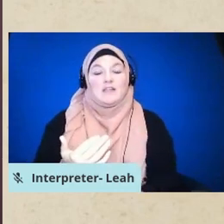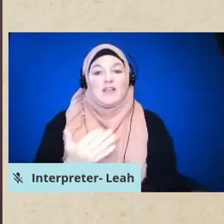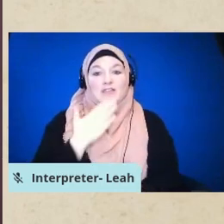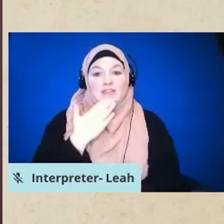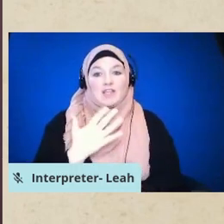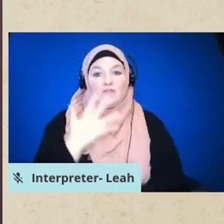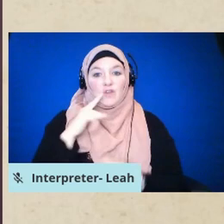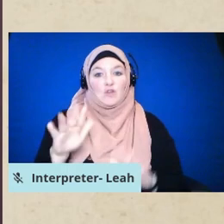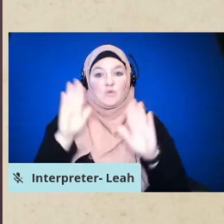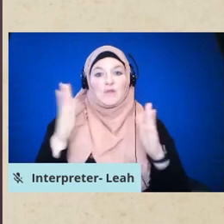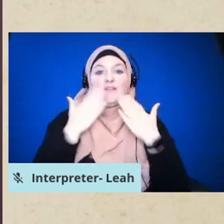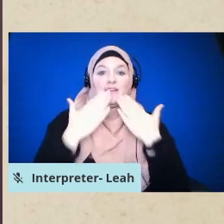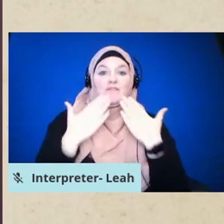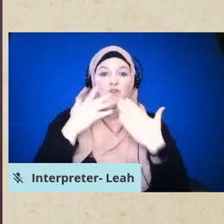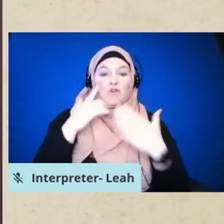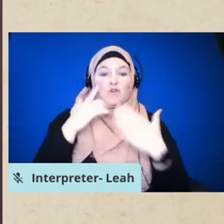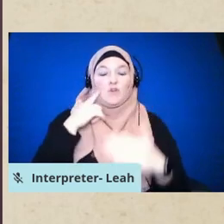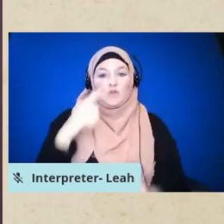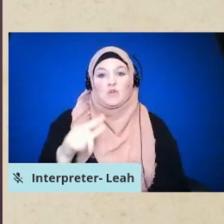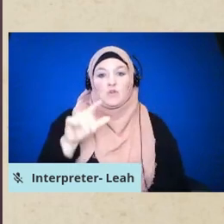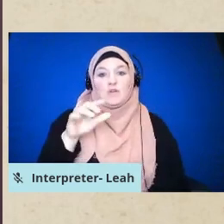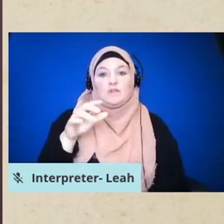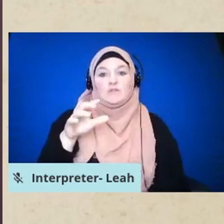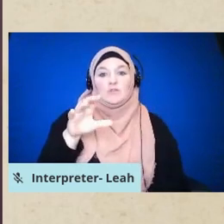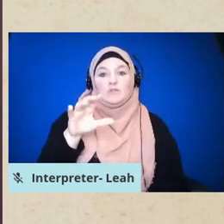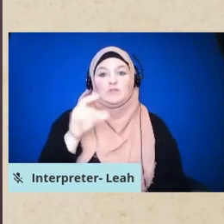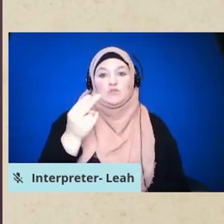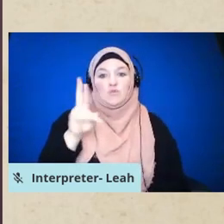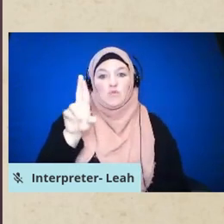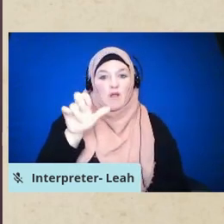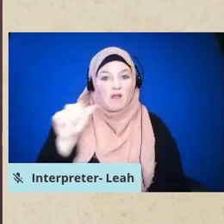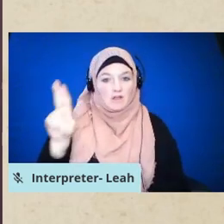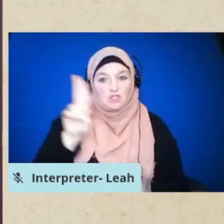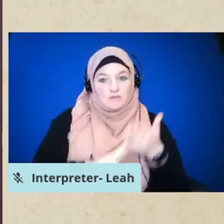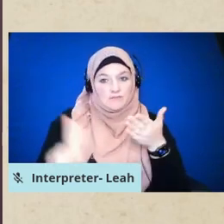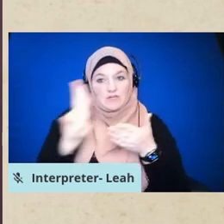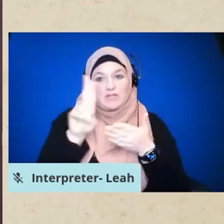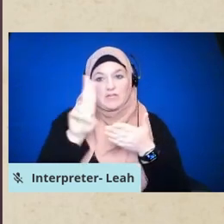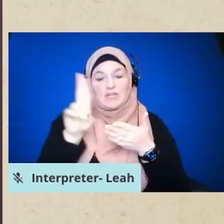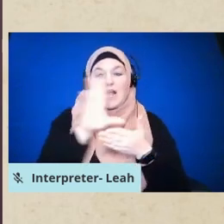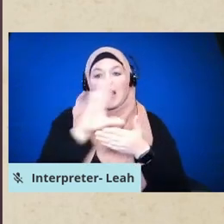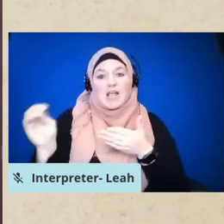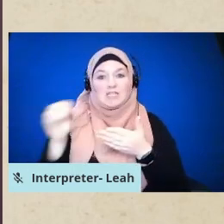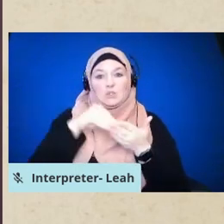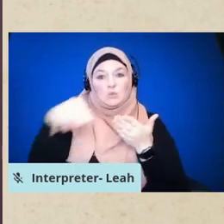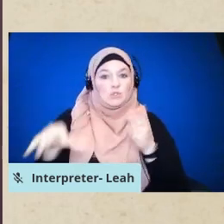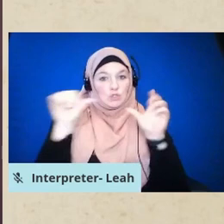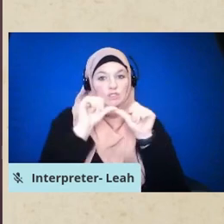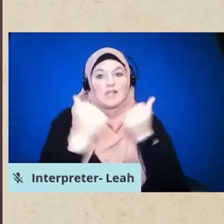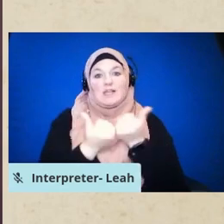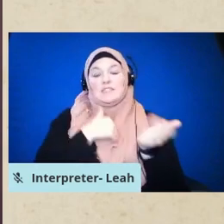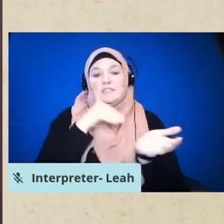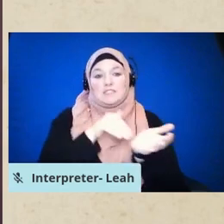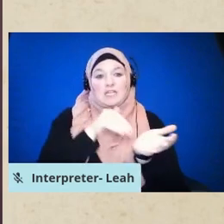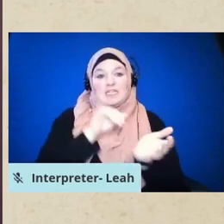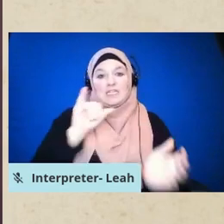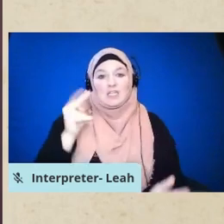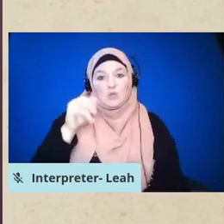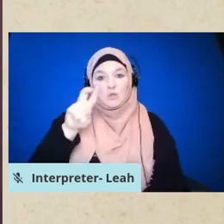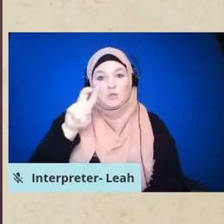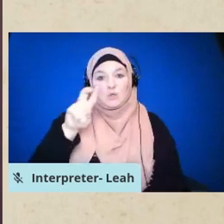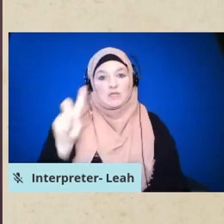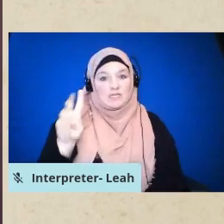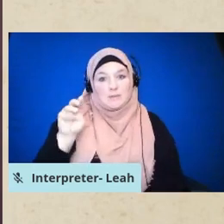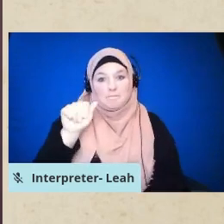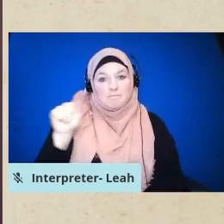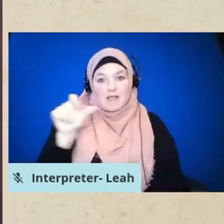to Huron University and also Grad Student Association and Dr. Ingrid Madsen, for